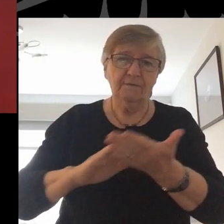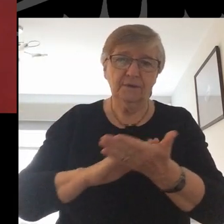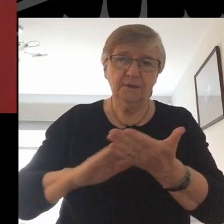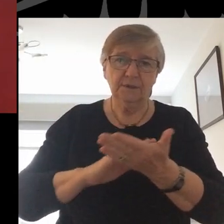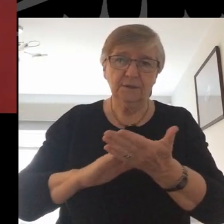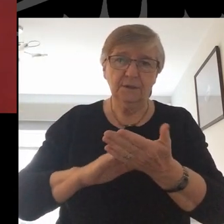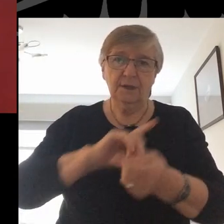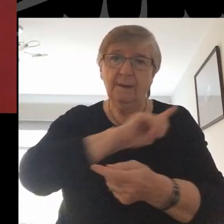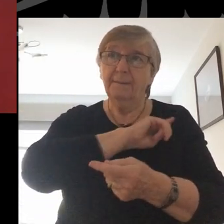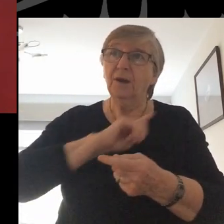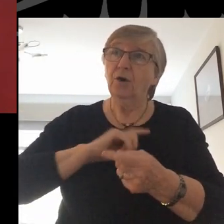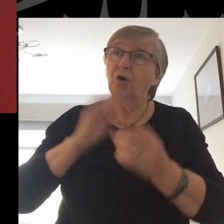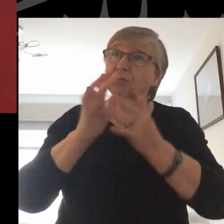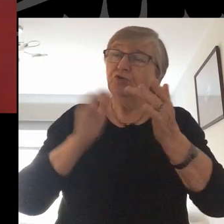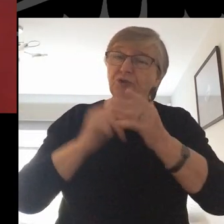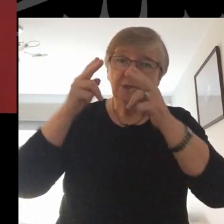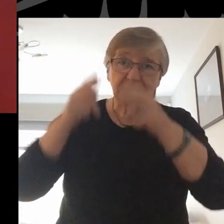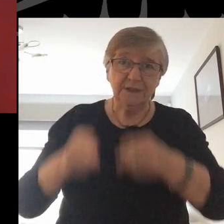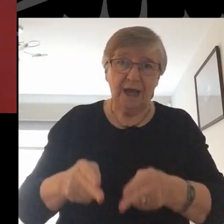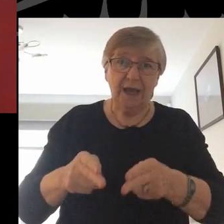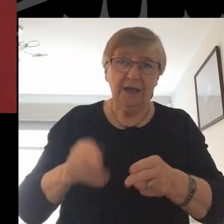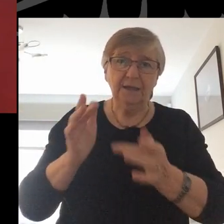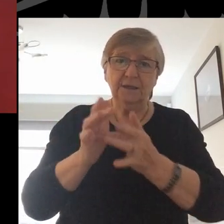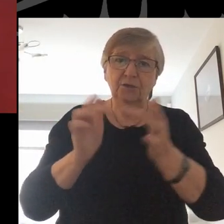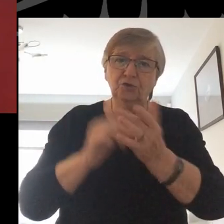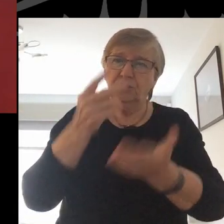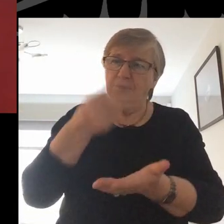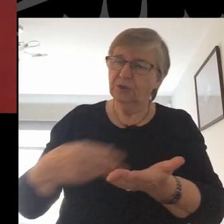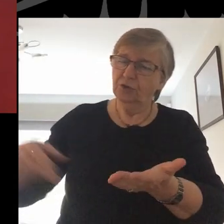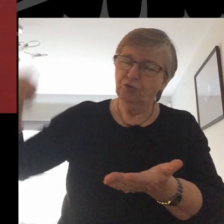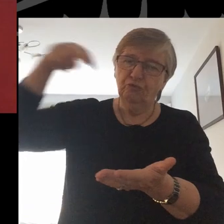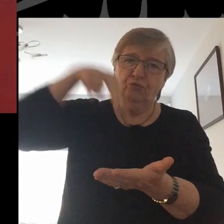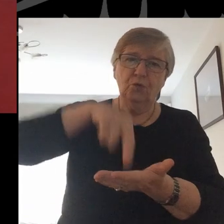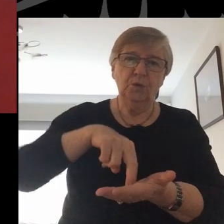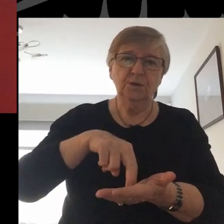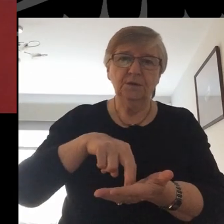And because Christ has died and because Christ has risen,